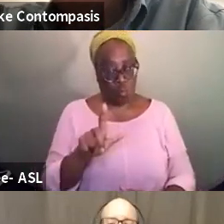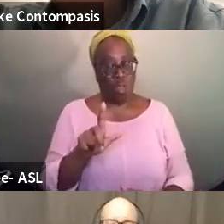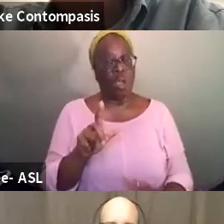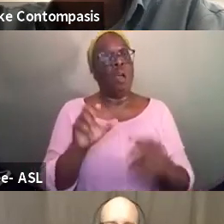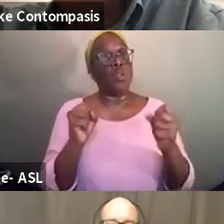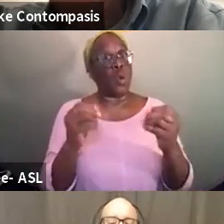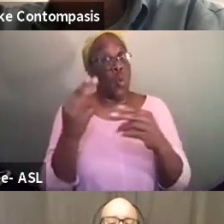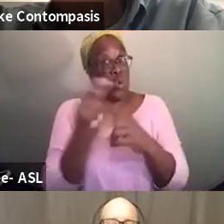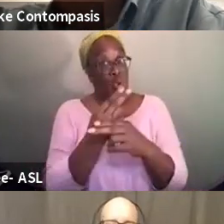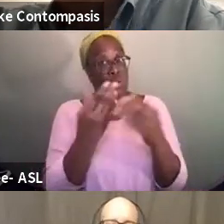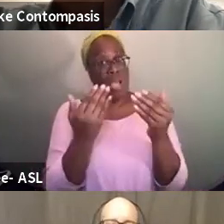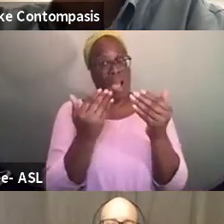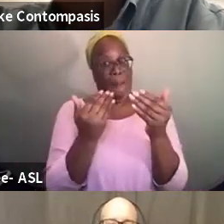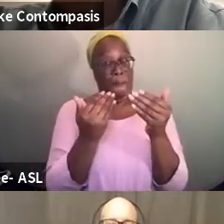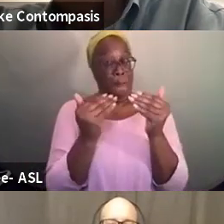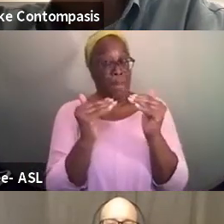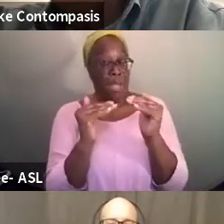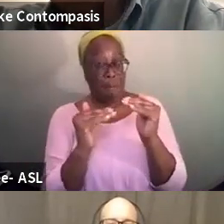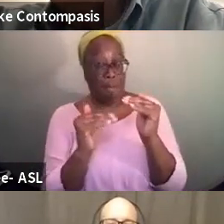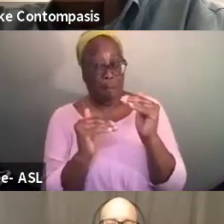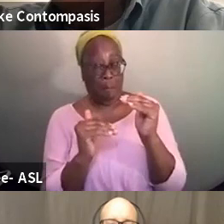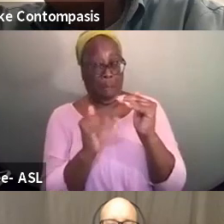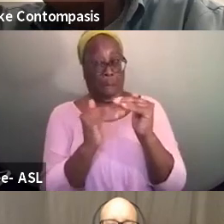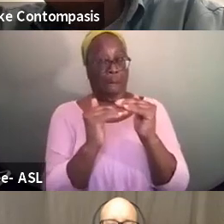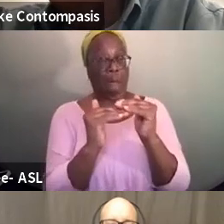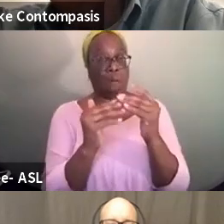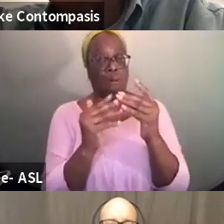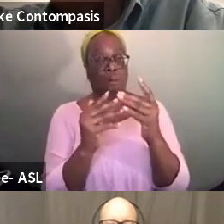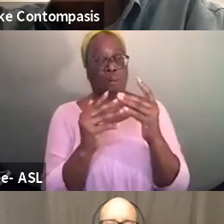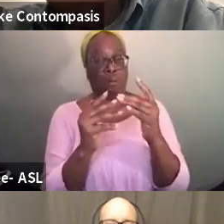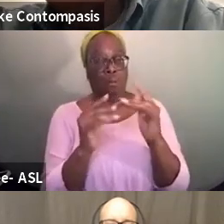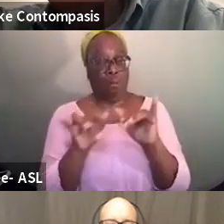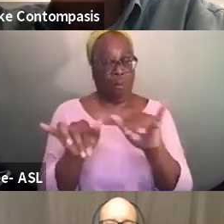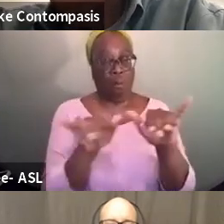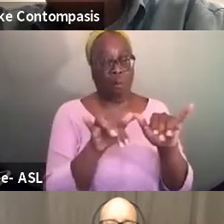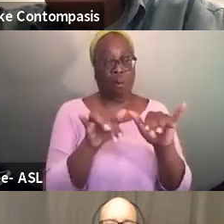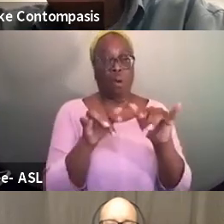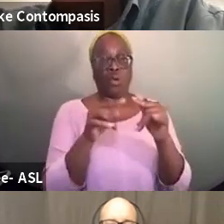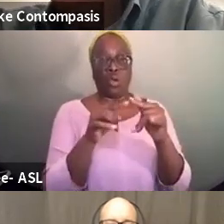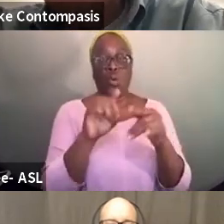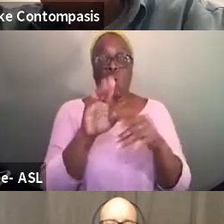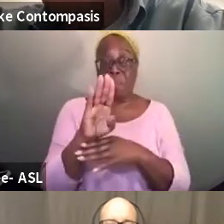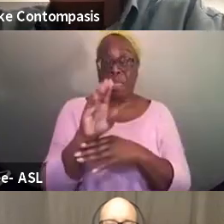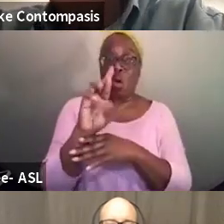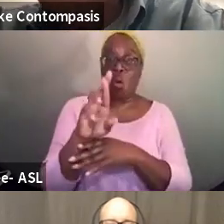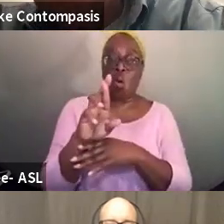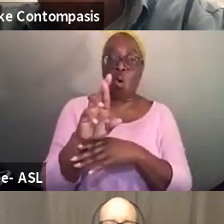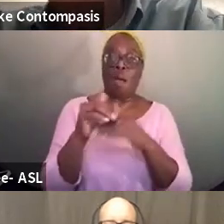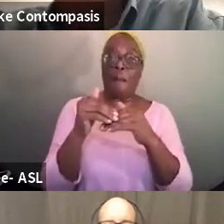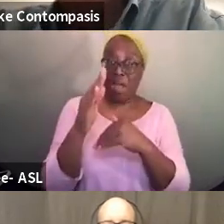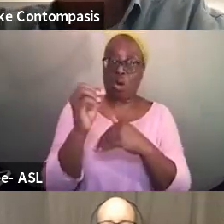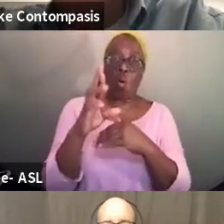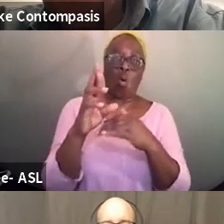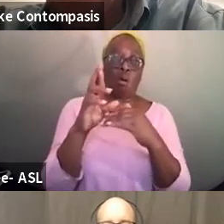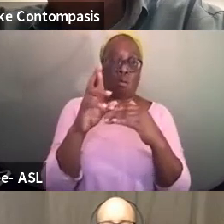a minimum level that would be equivalent to a B or better, or a meets or